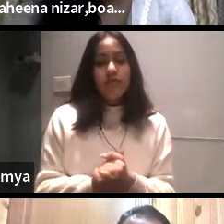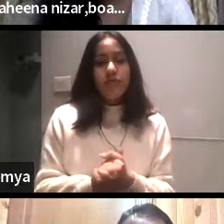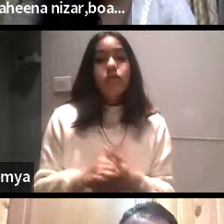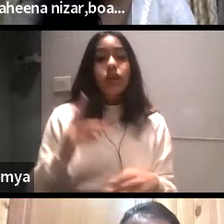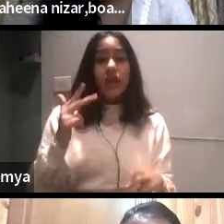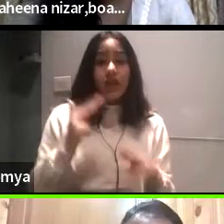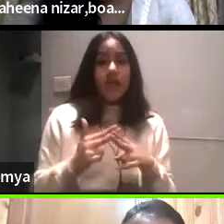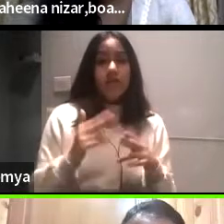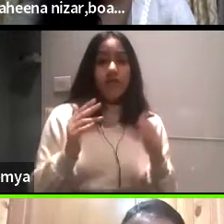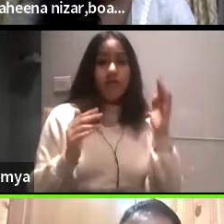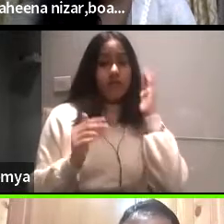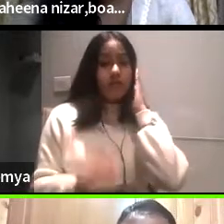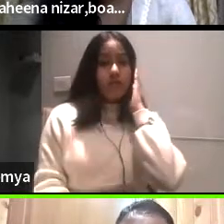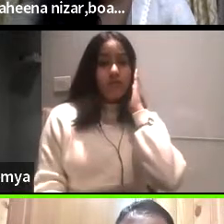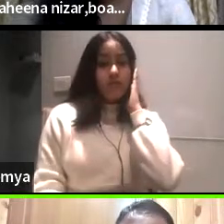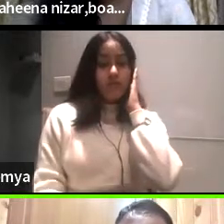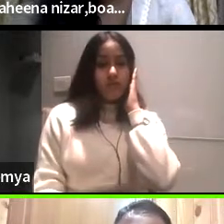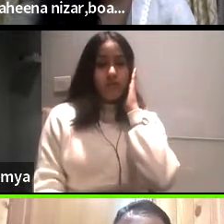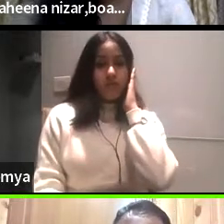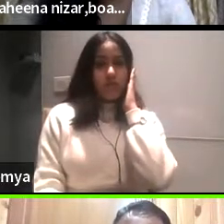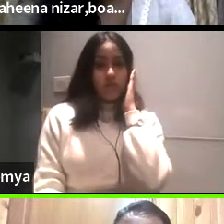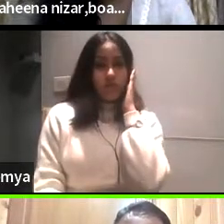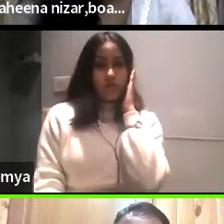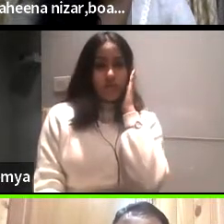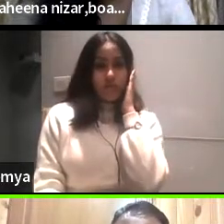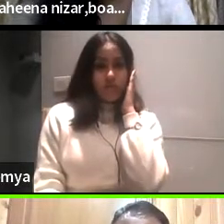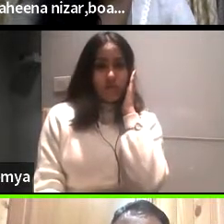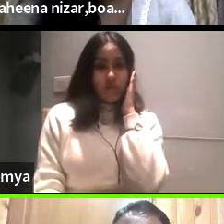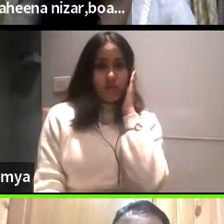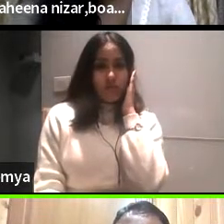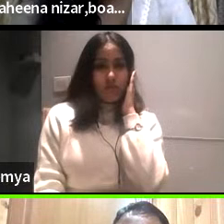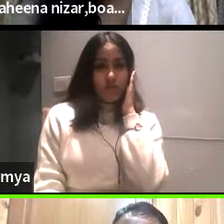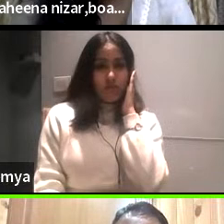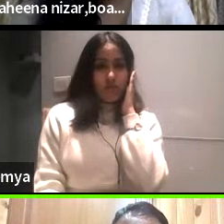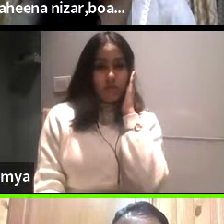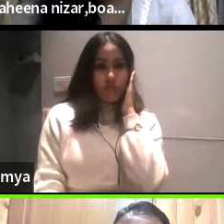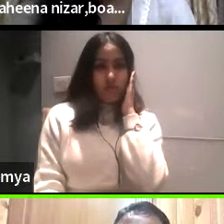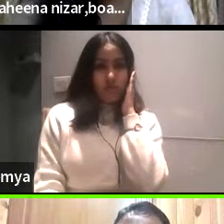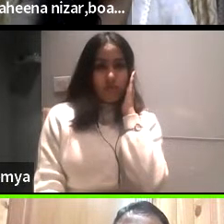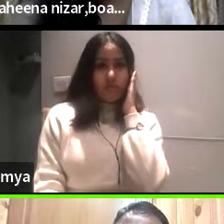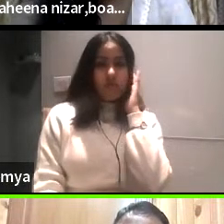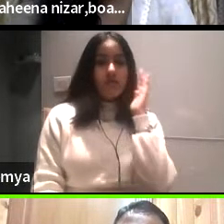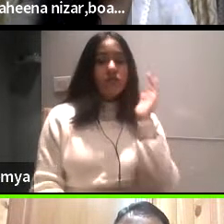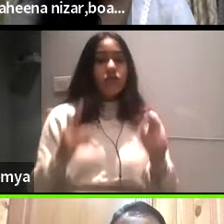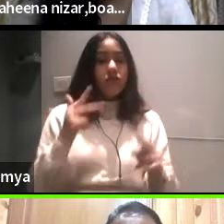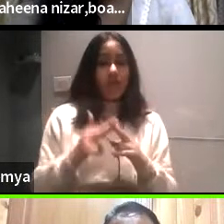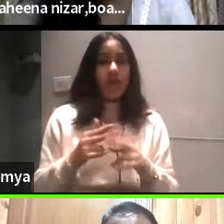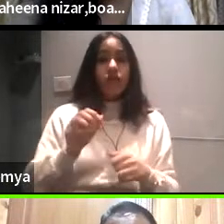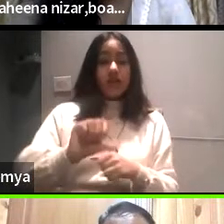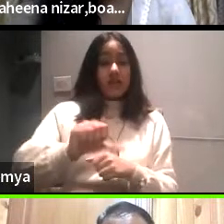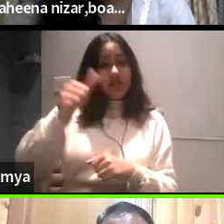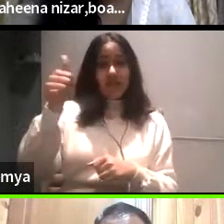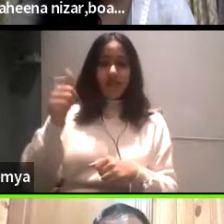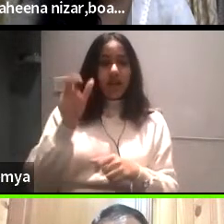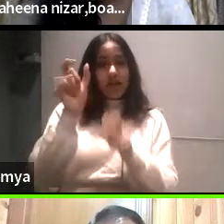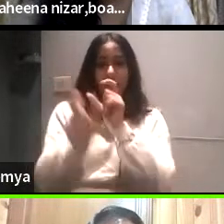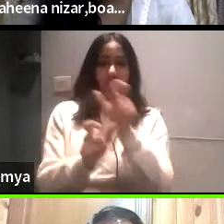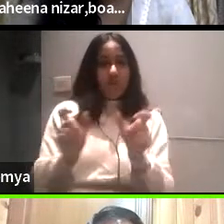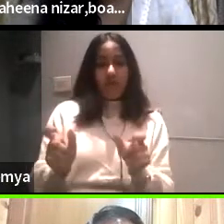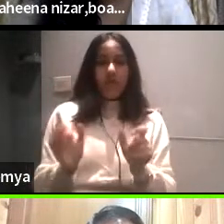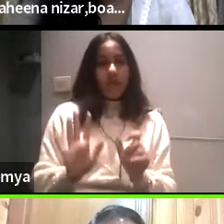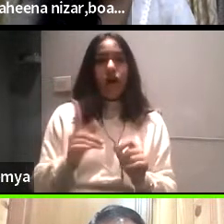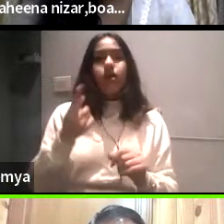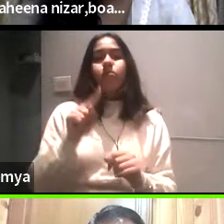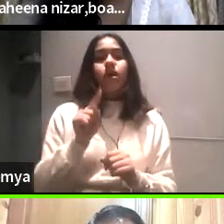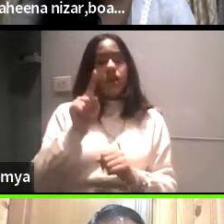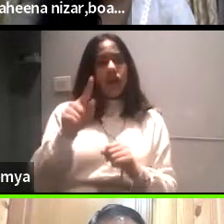COVID hit, can I interject? You spoke about some of the people who have become successful. What do